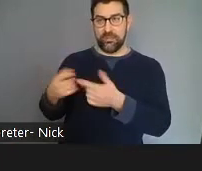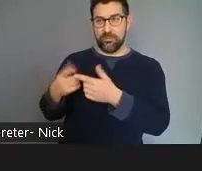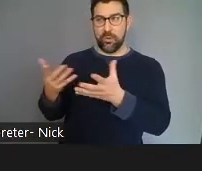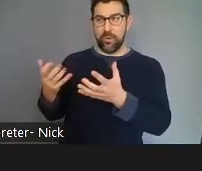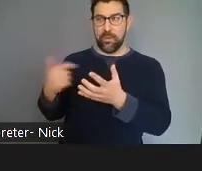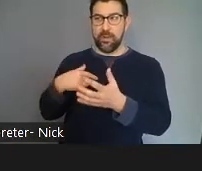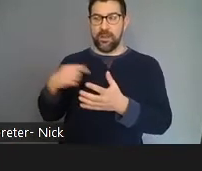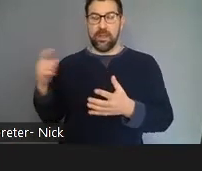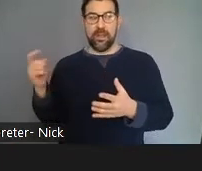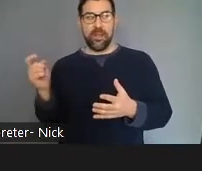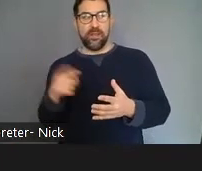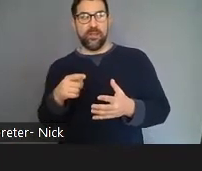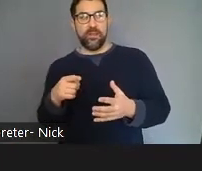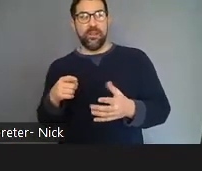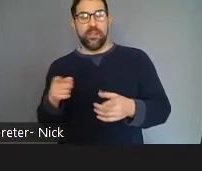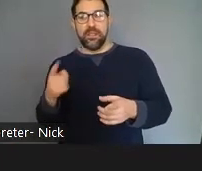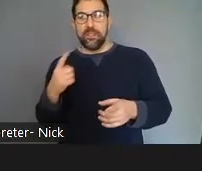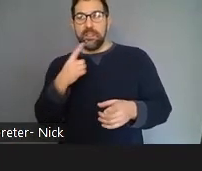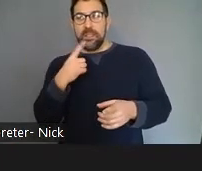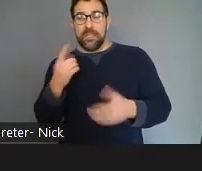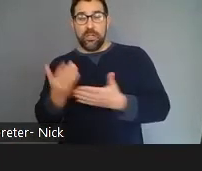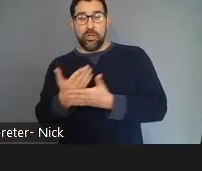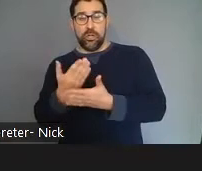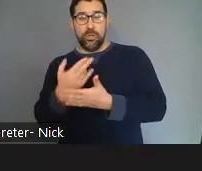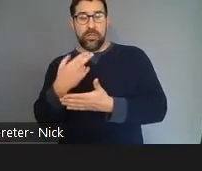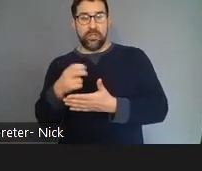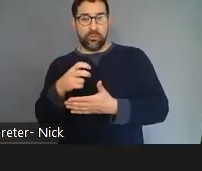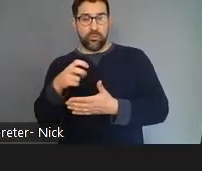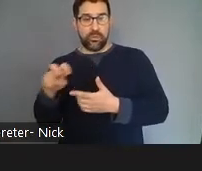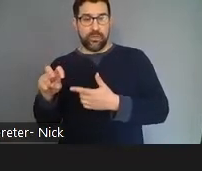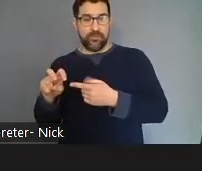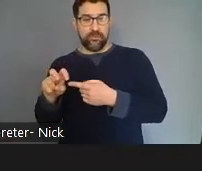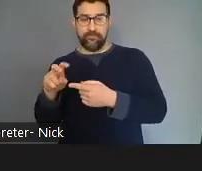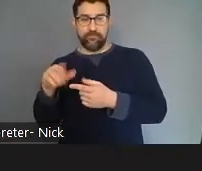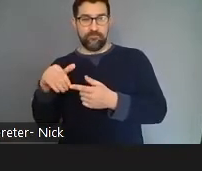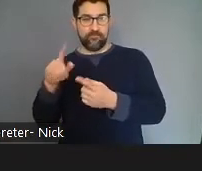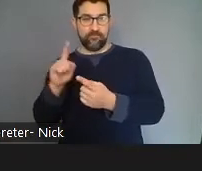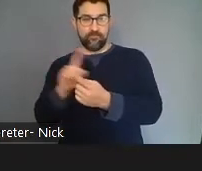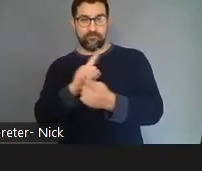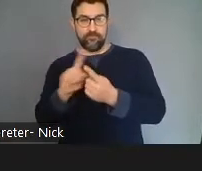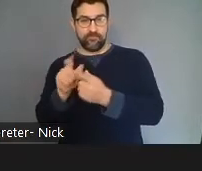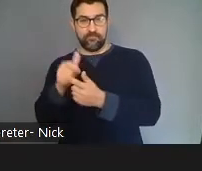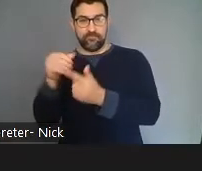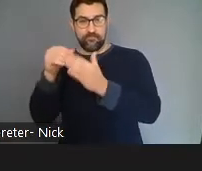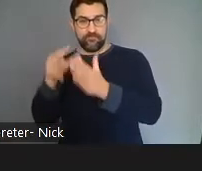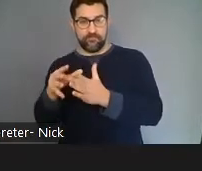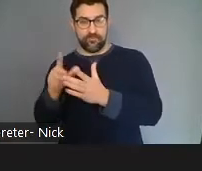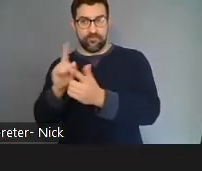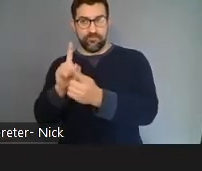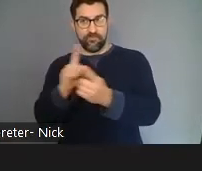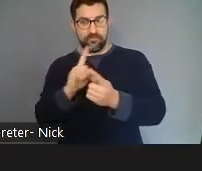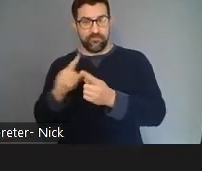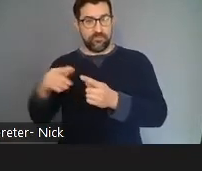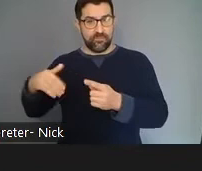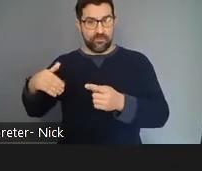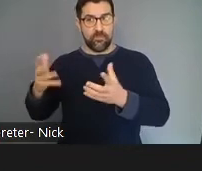for them. They're at a new high school and haven't met many other students yet. And they really want their